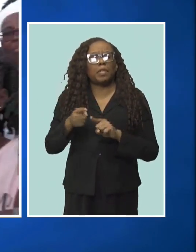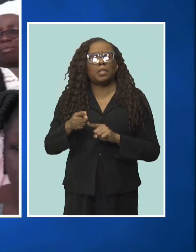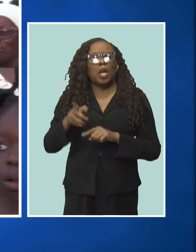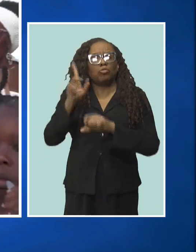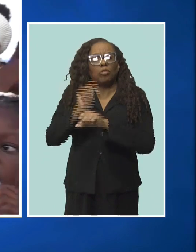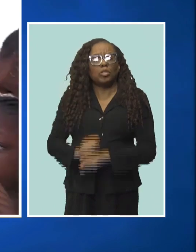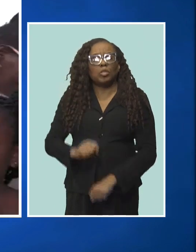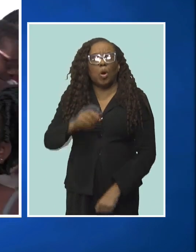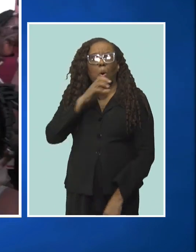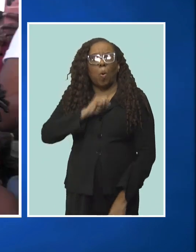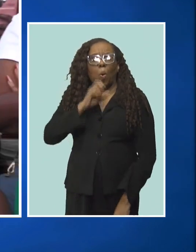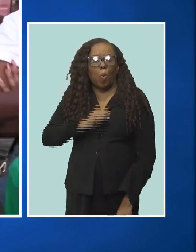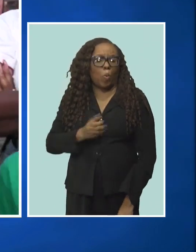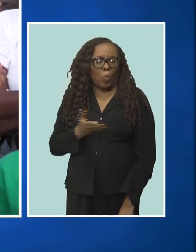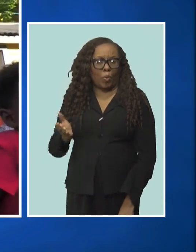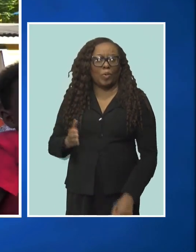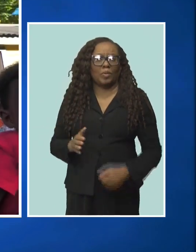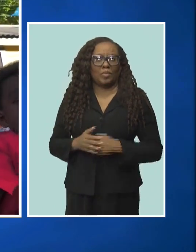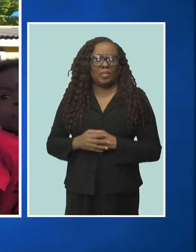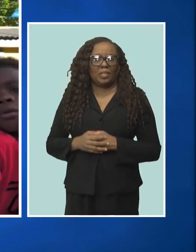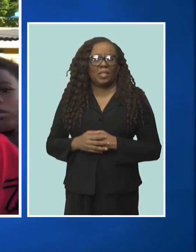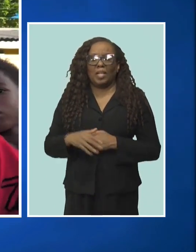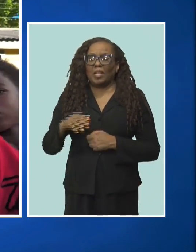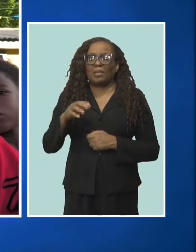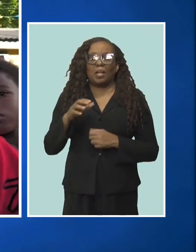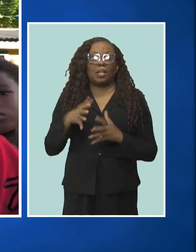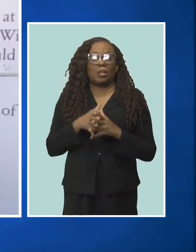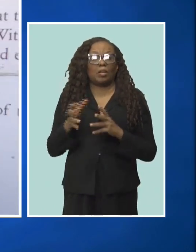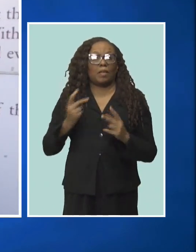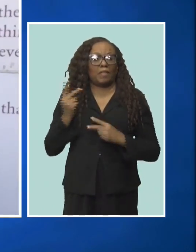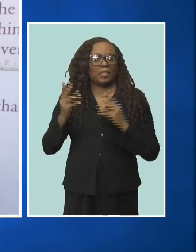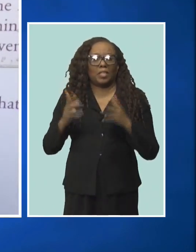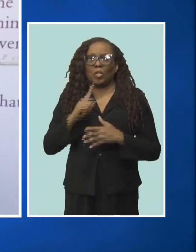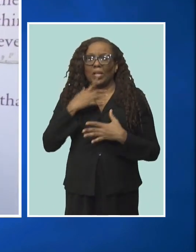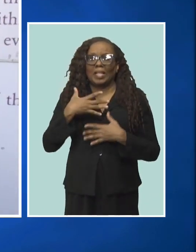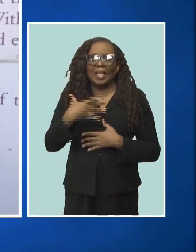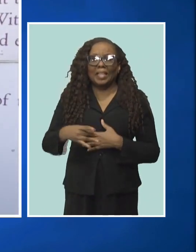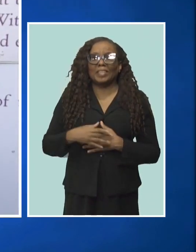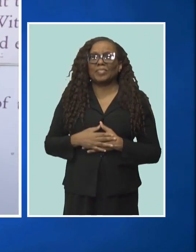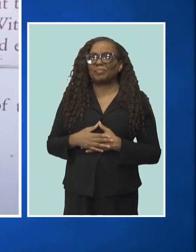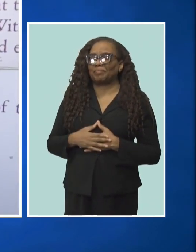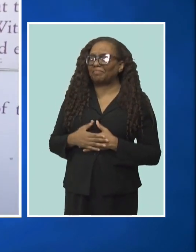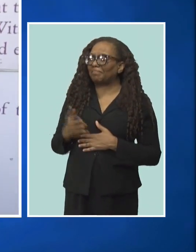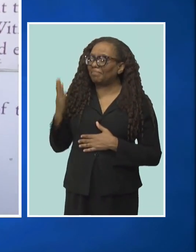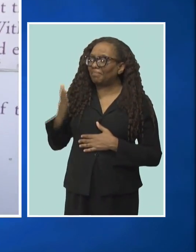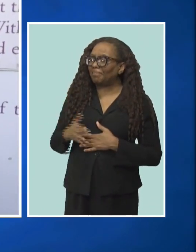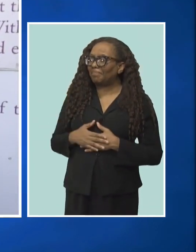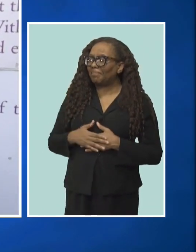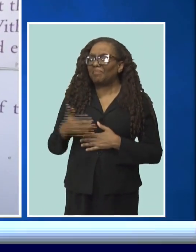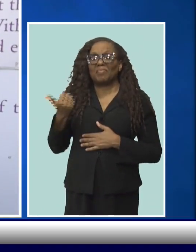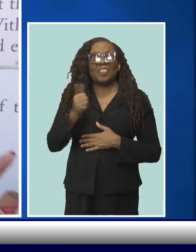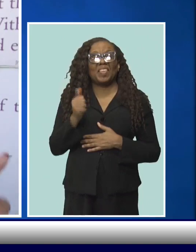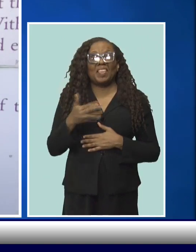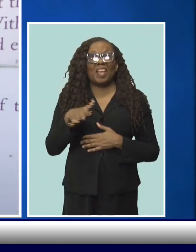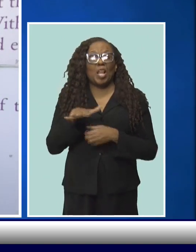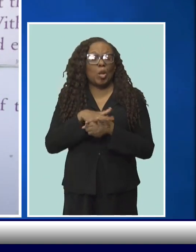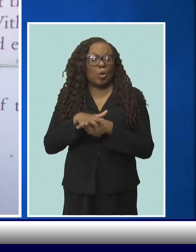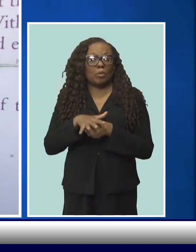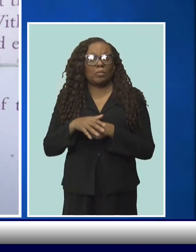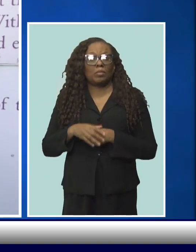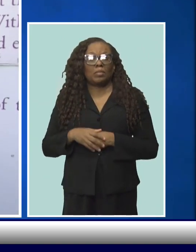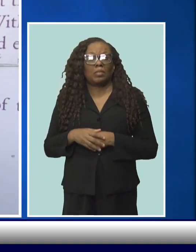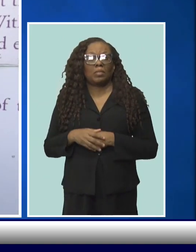it has been a major hit, especially for the tourists. Tourists like anything local. Our tourists, also